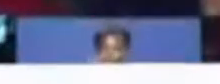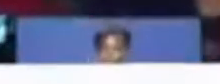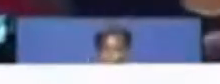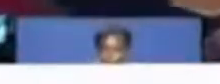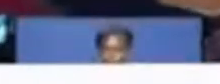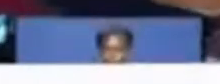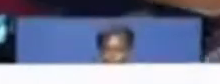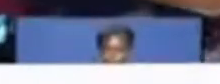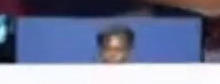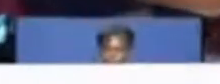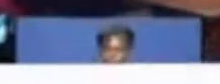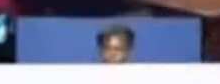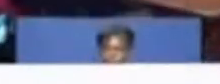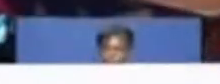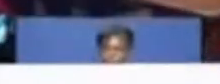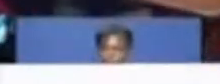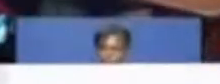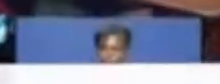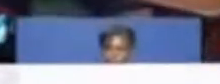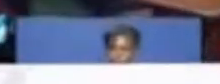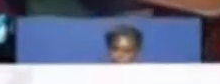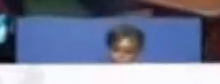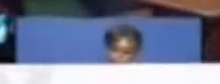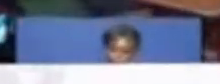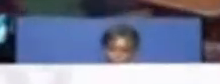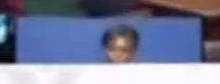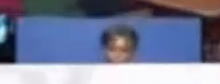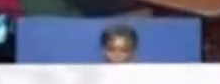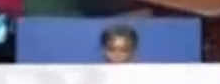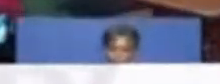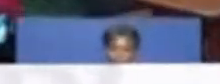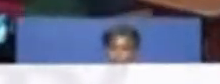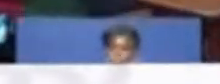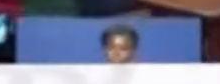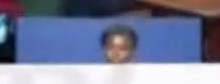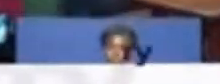of the Senate and the National Assembly, where President Uhuru Kenyatta